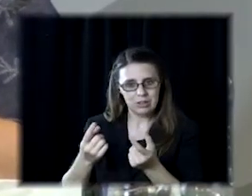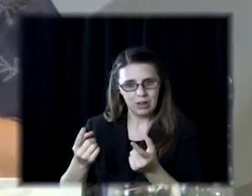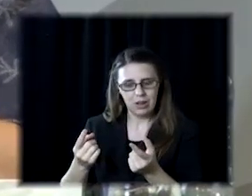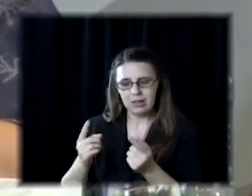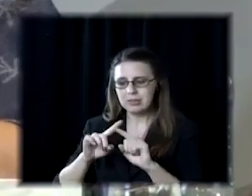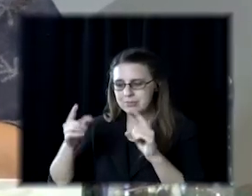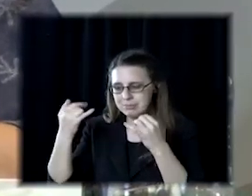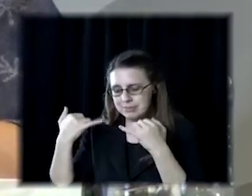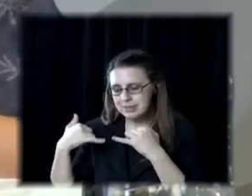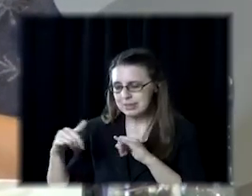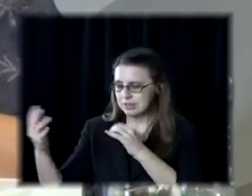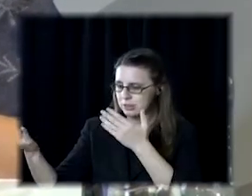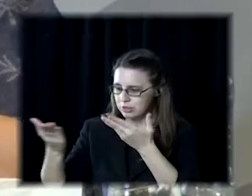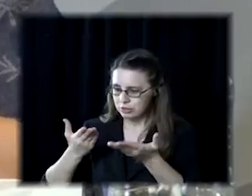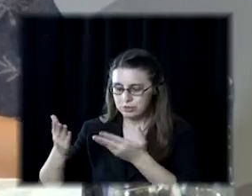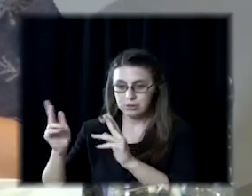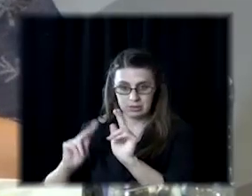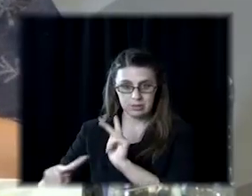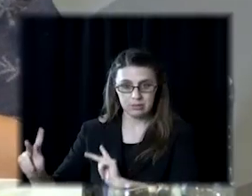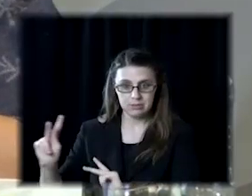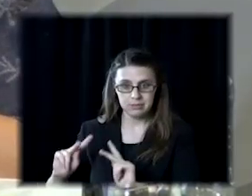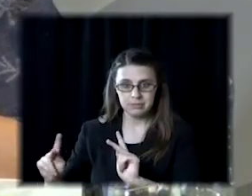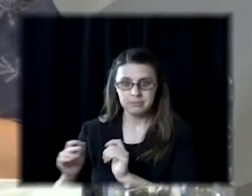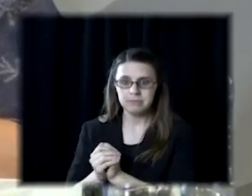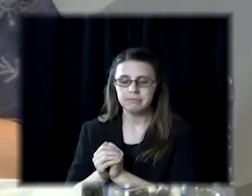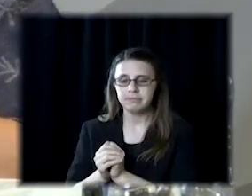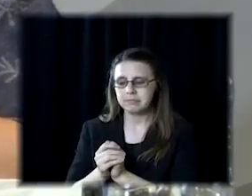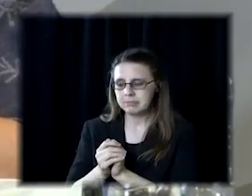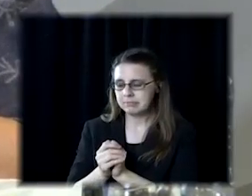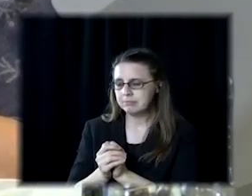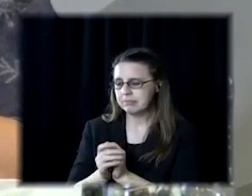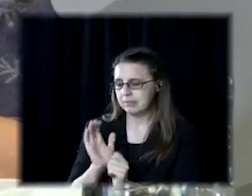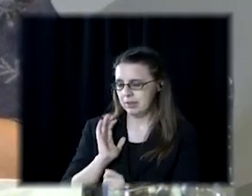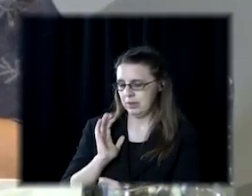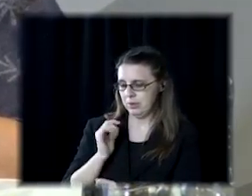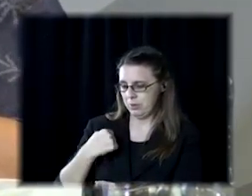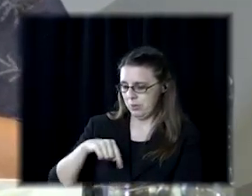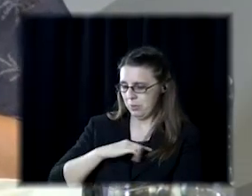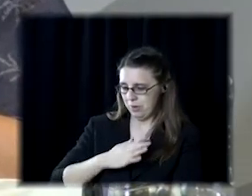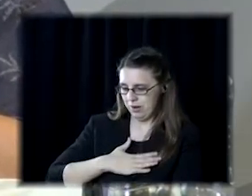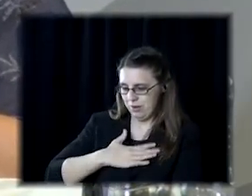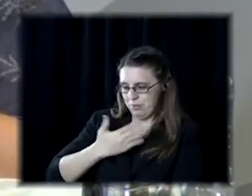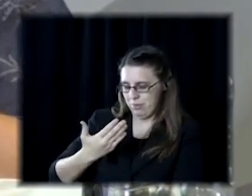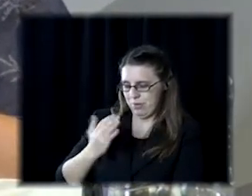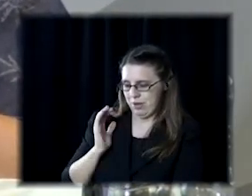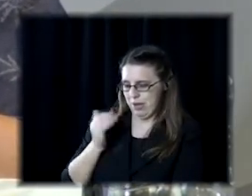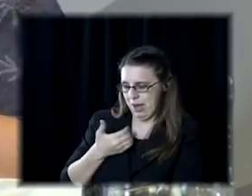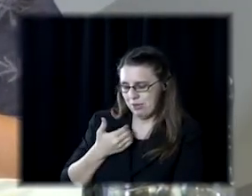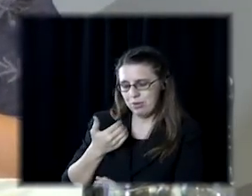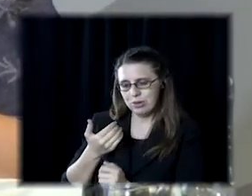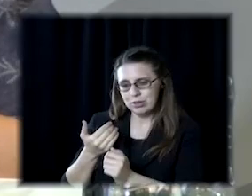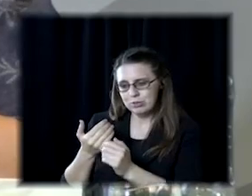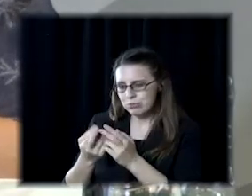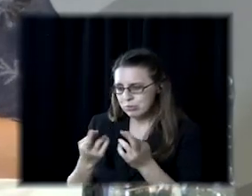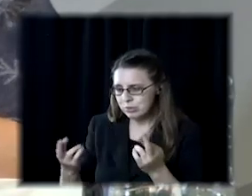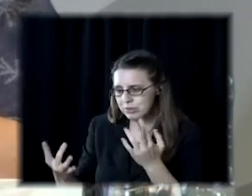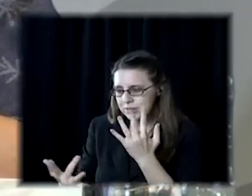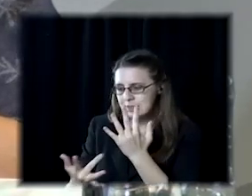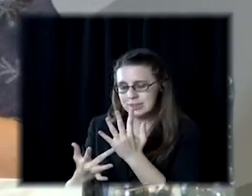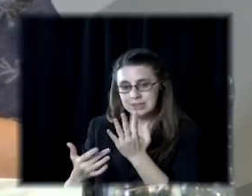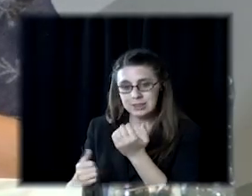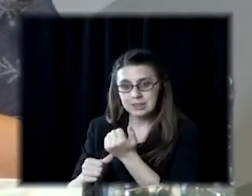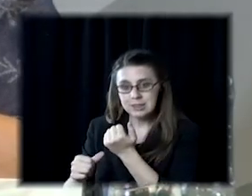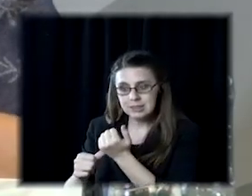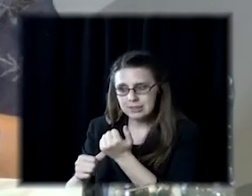extra effort, and we're willing to put our resources, some technical assistance, on the table to work with the municipalities as